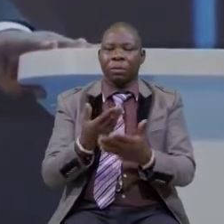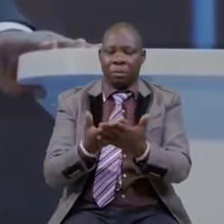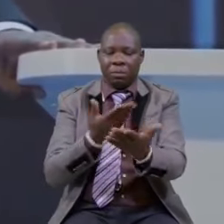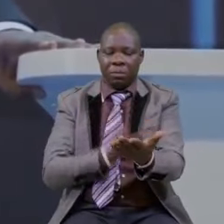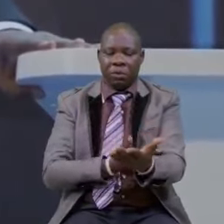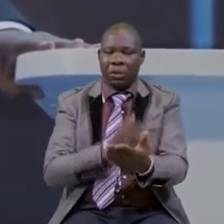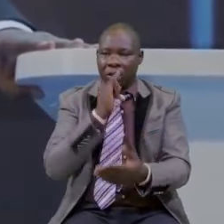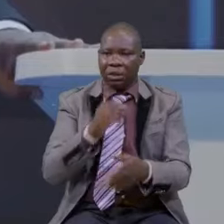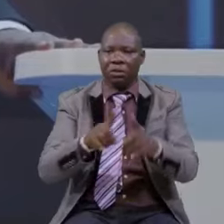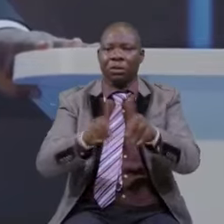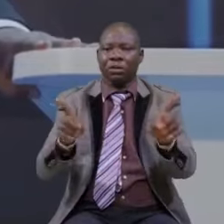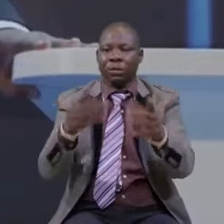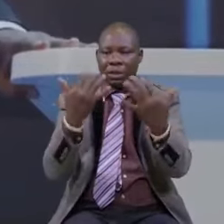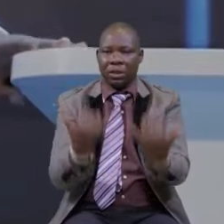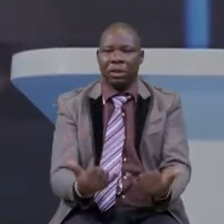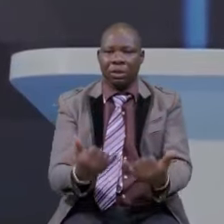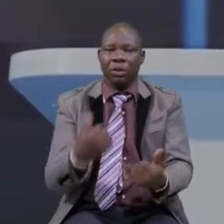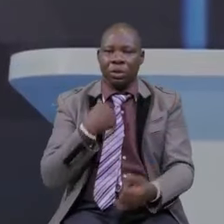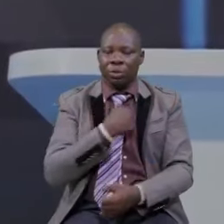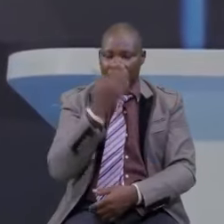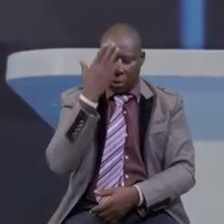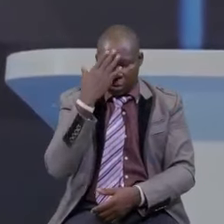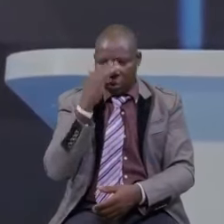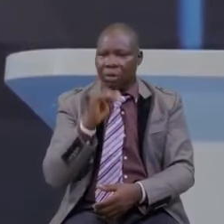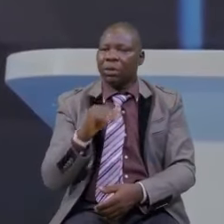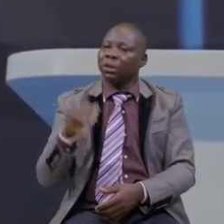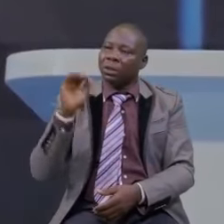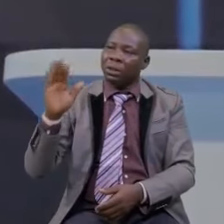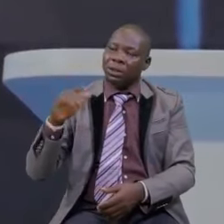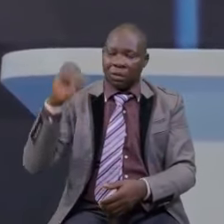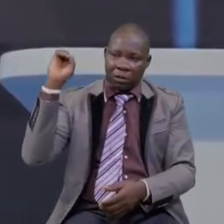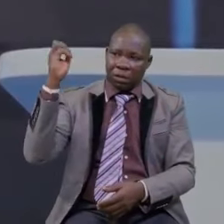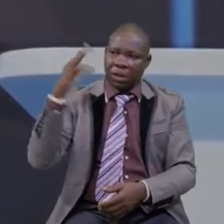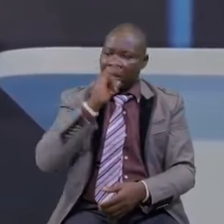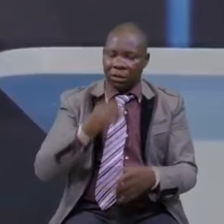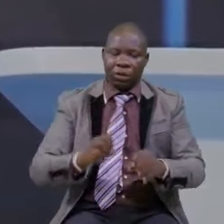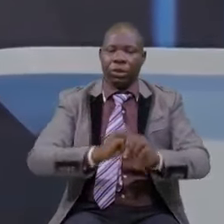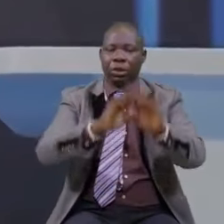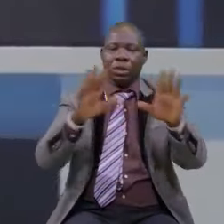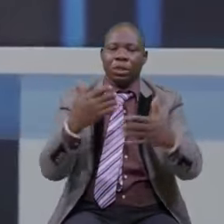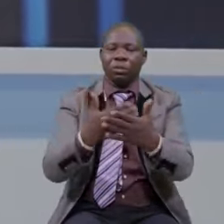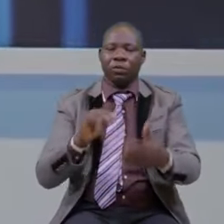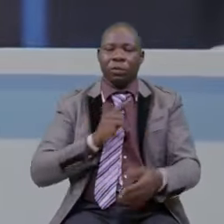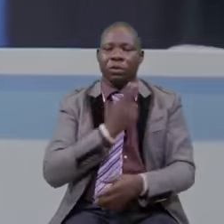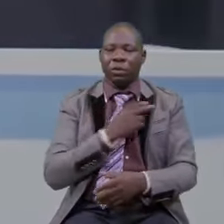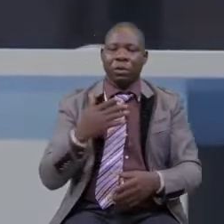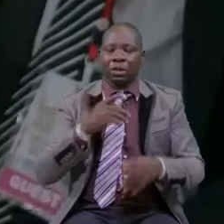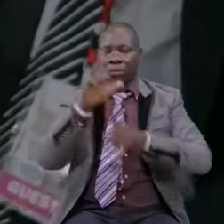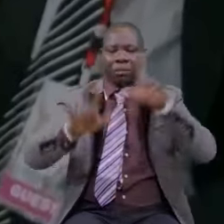different. Now we know his light is shining before us. My light will